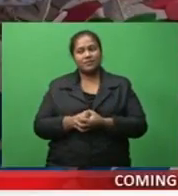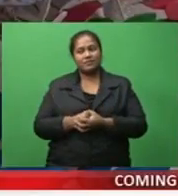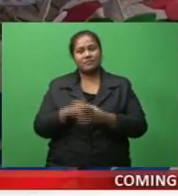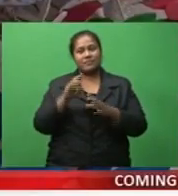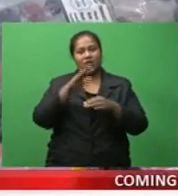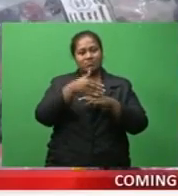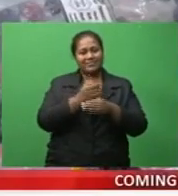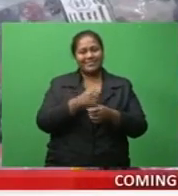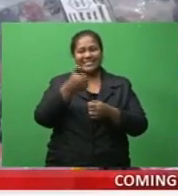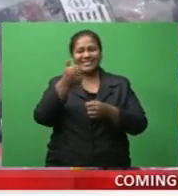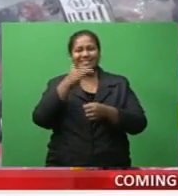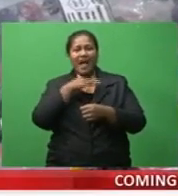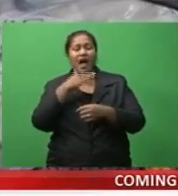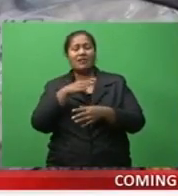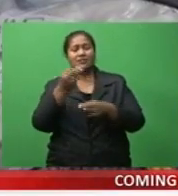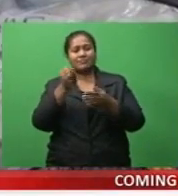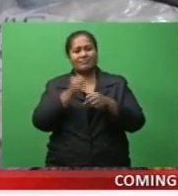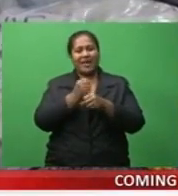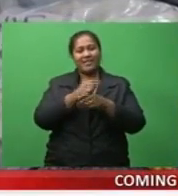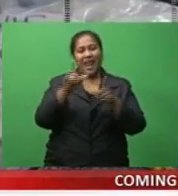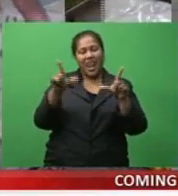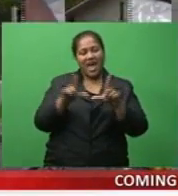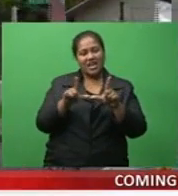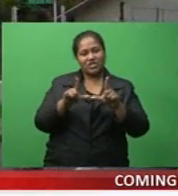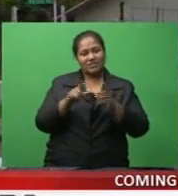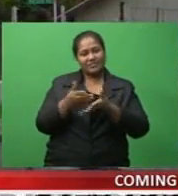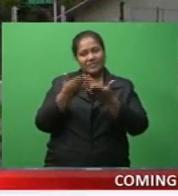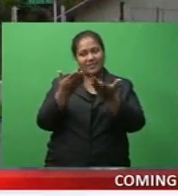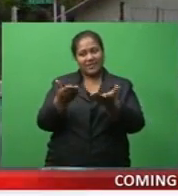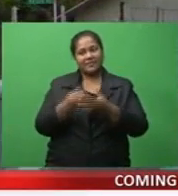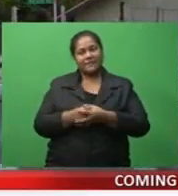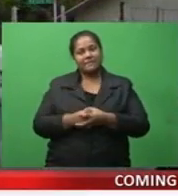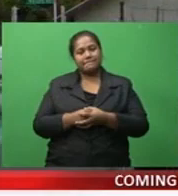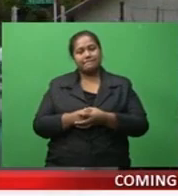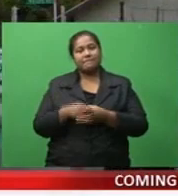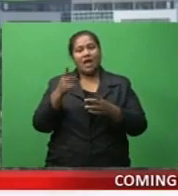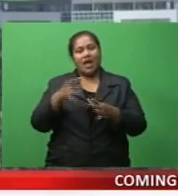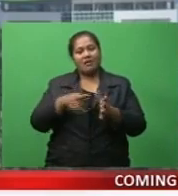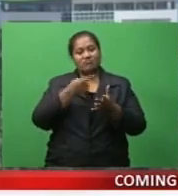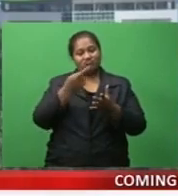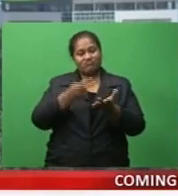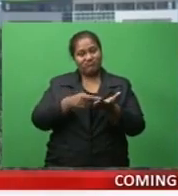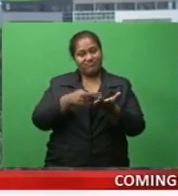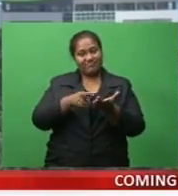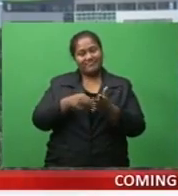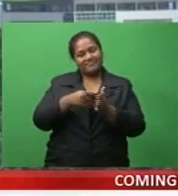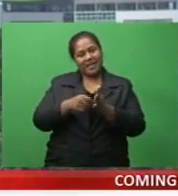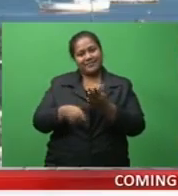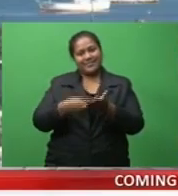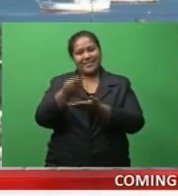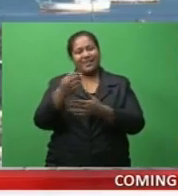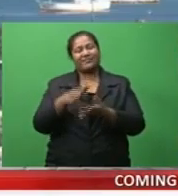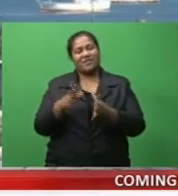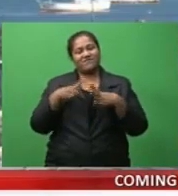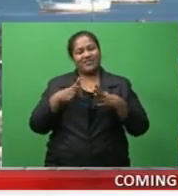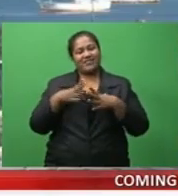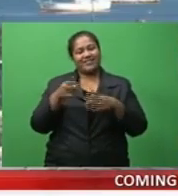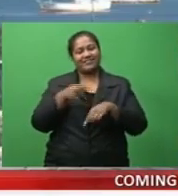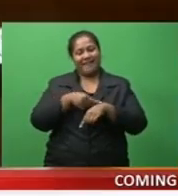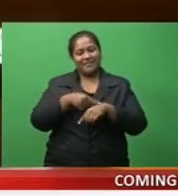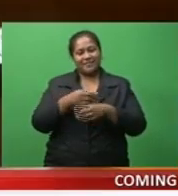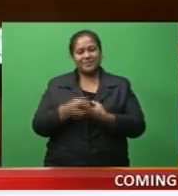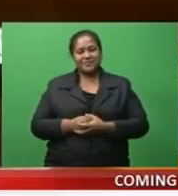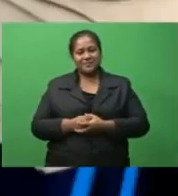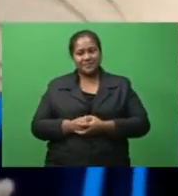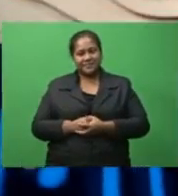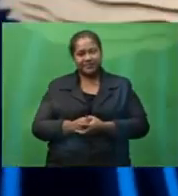over 600 Fijian Made license issued. And ratepayers make use of amnesty period. Stay with us.